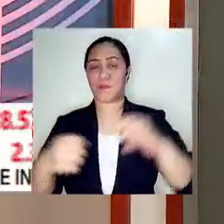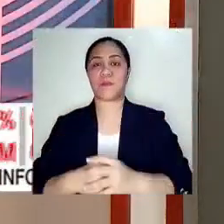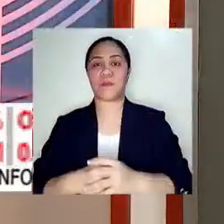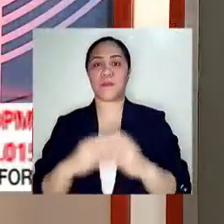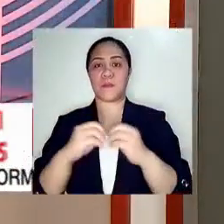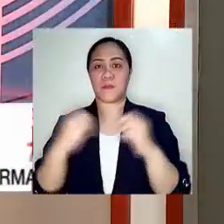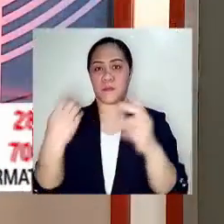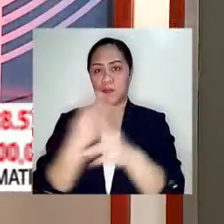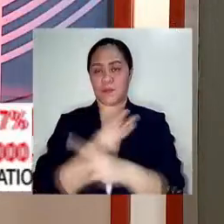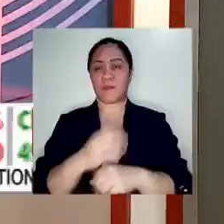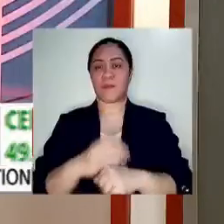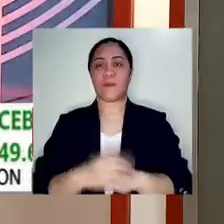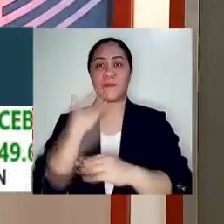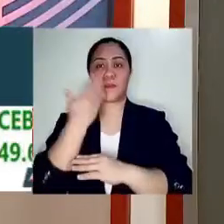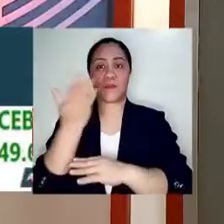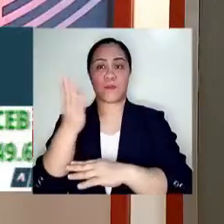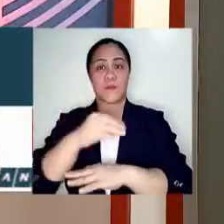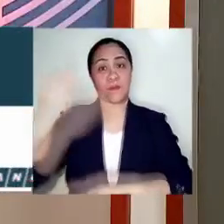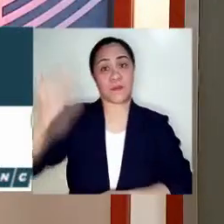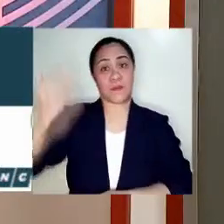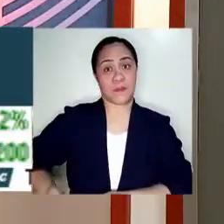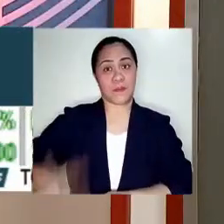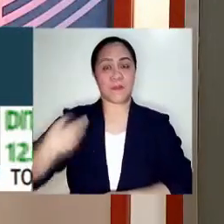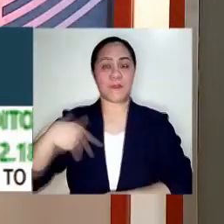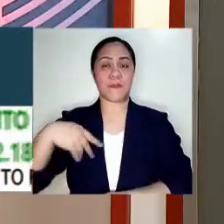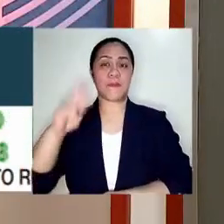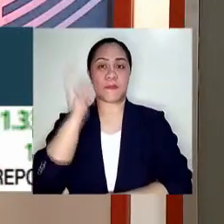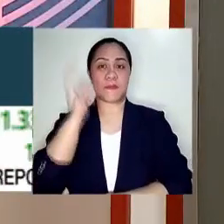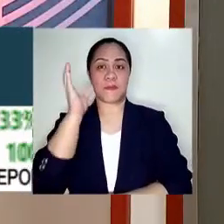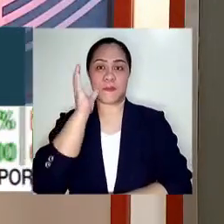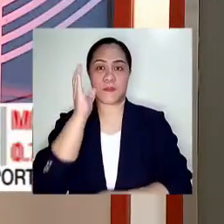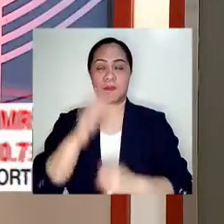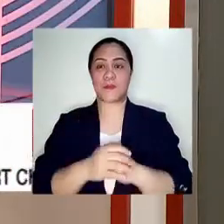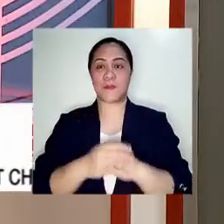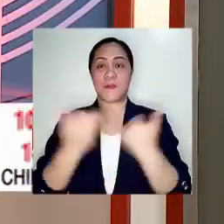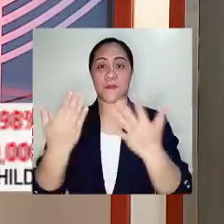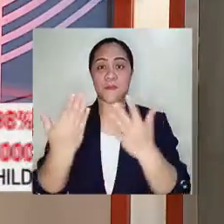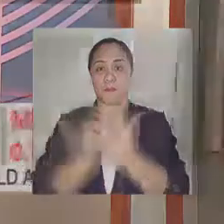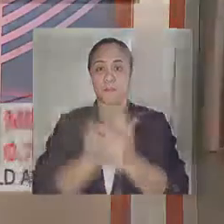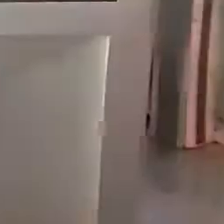Good afternoon. I'm Carmina Constantino. Dateline Philippines begins right now.